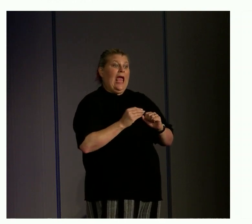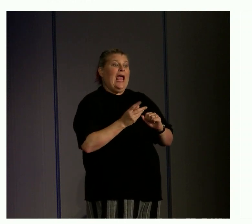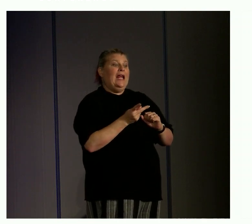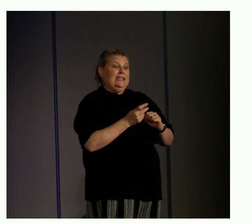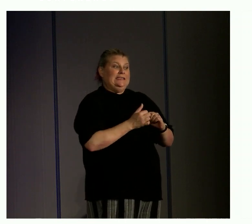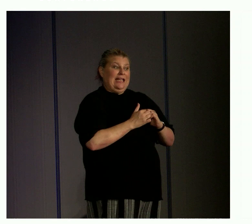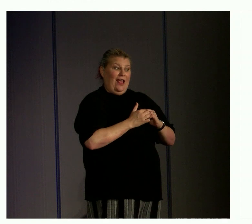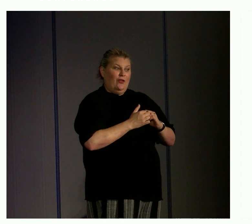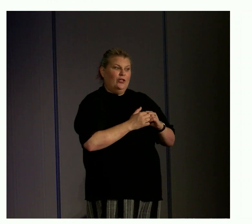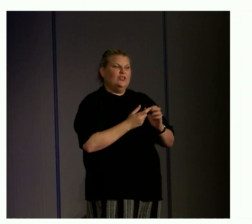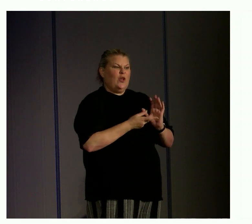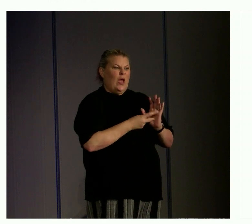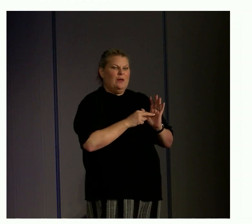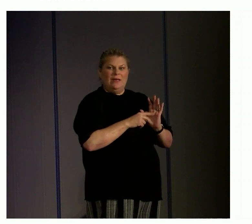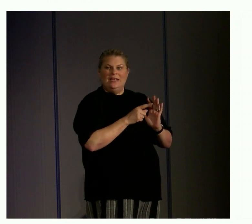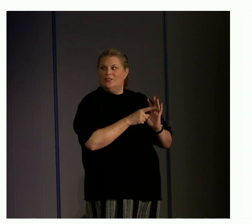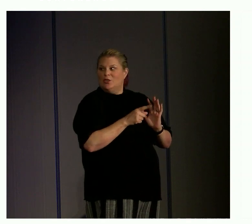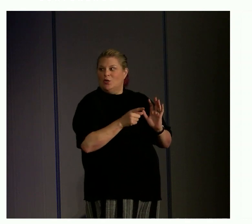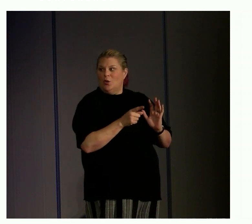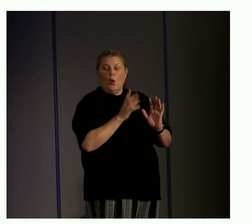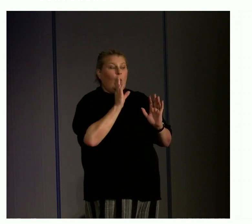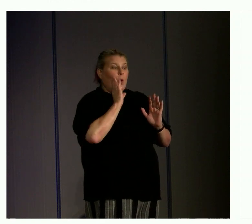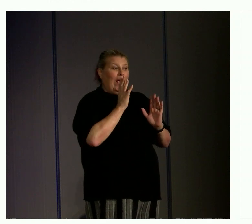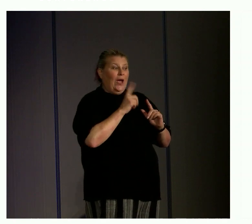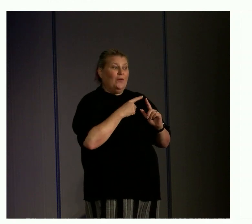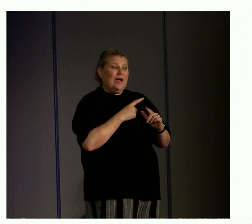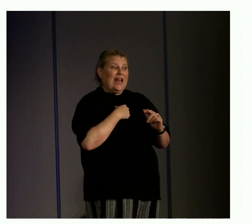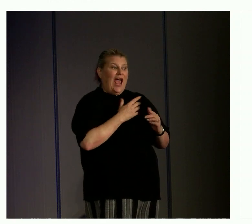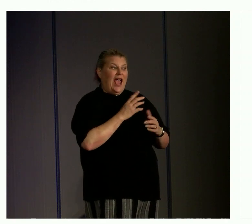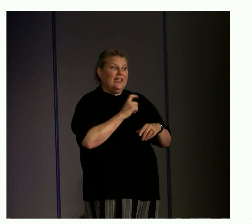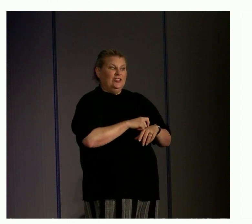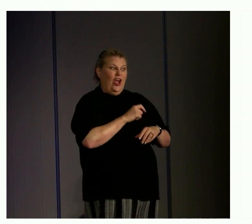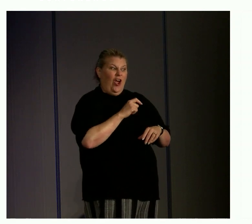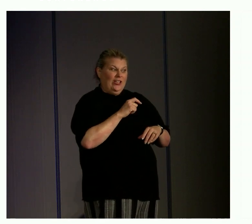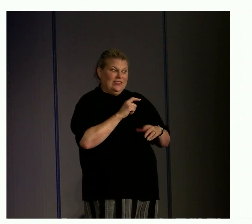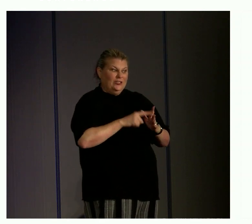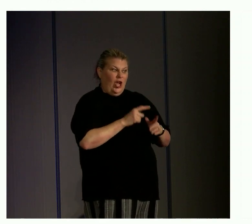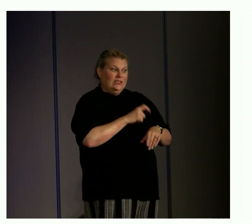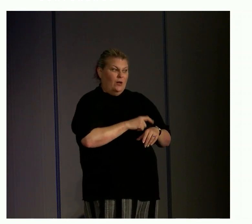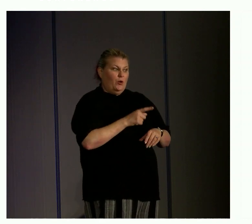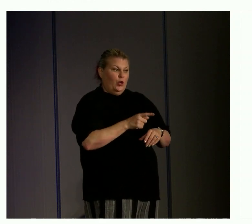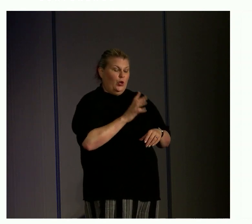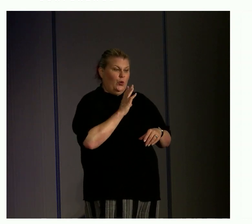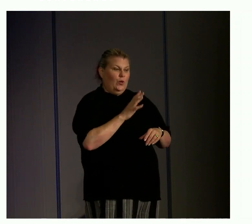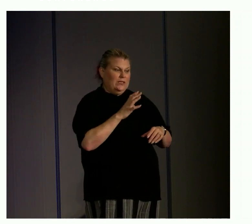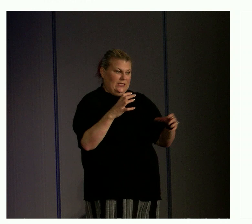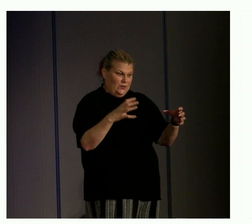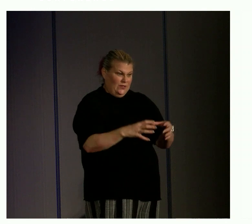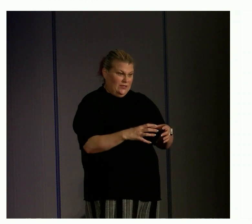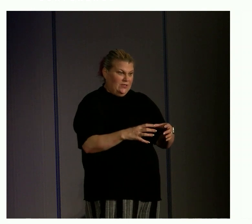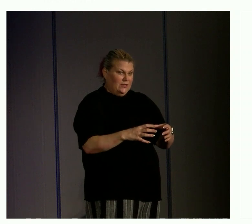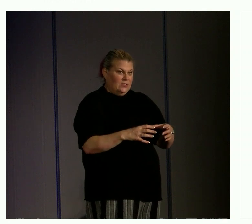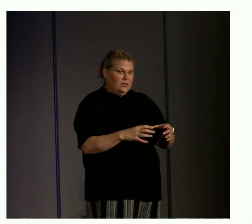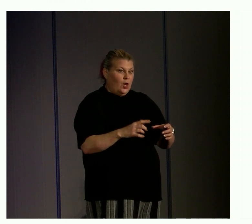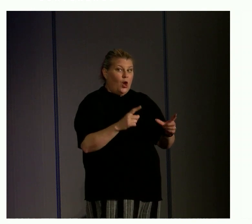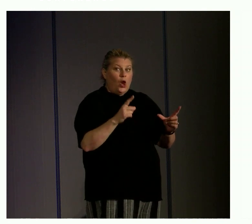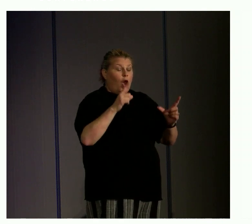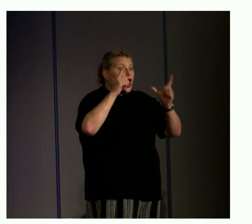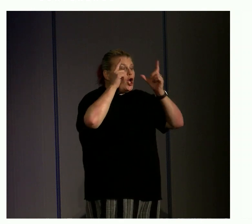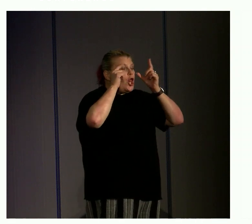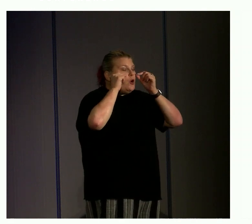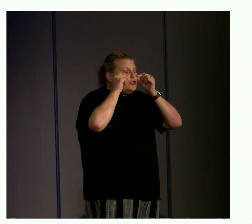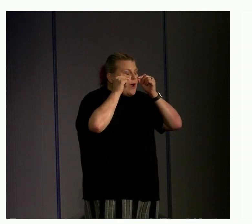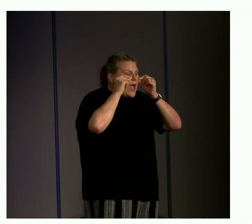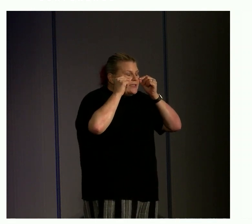together. So it means you will, when I start the timer, you will have to close your eyes and